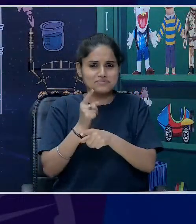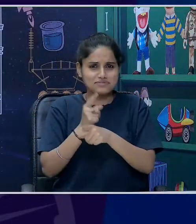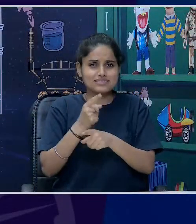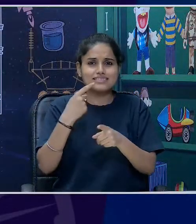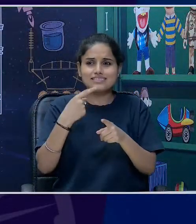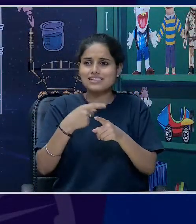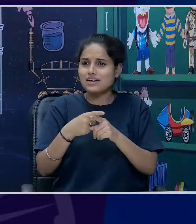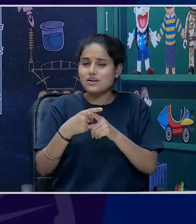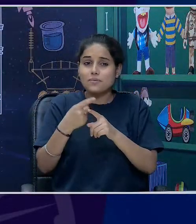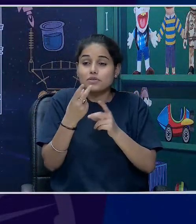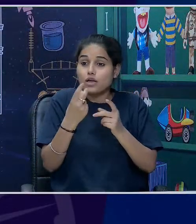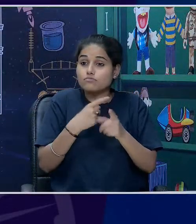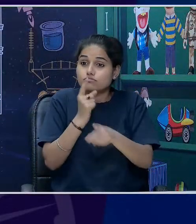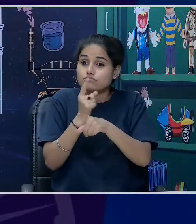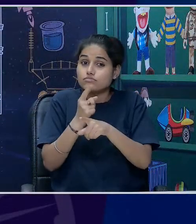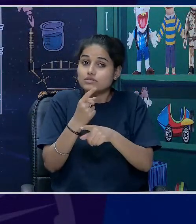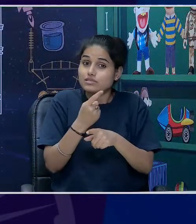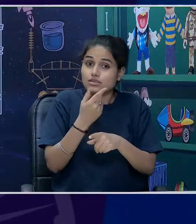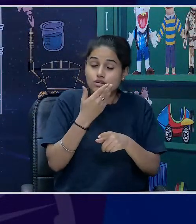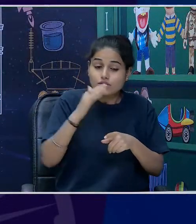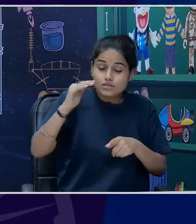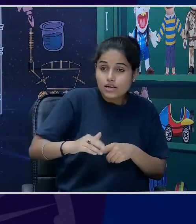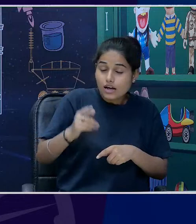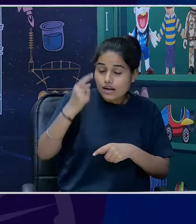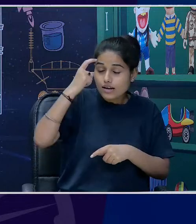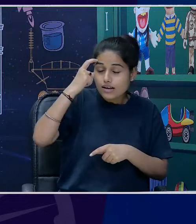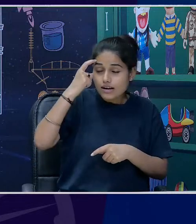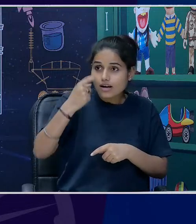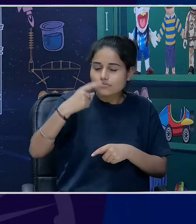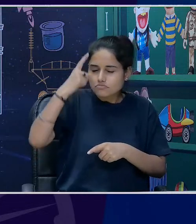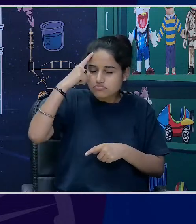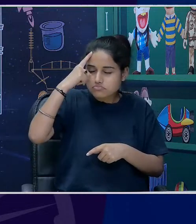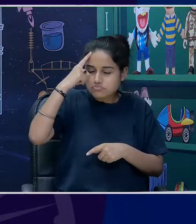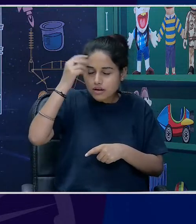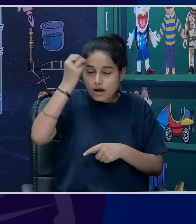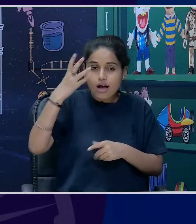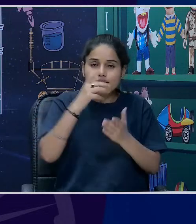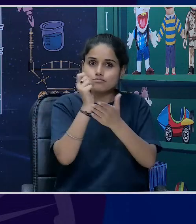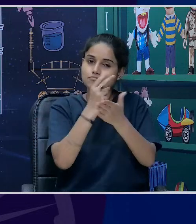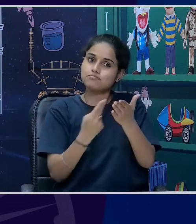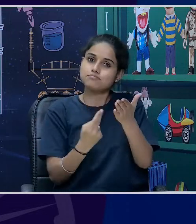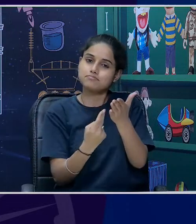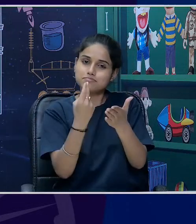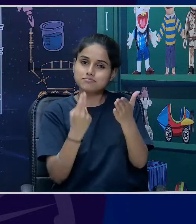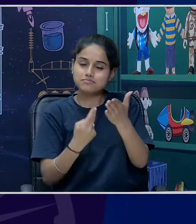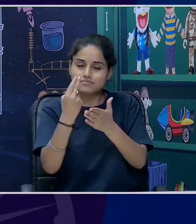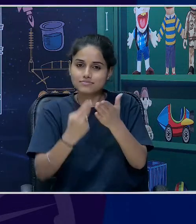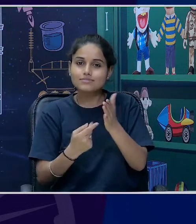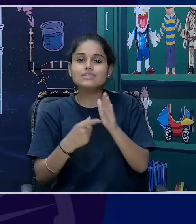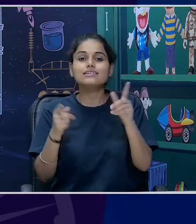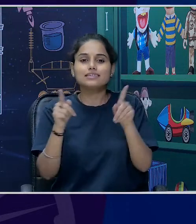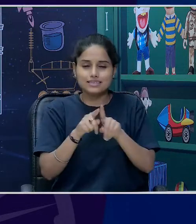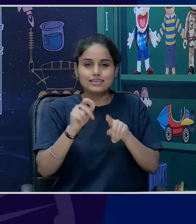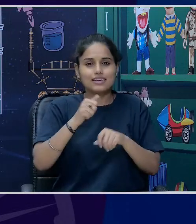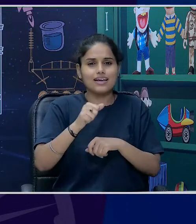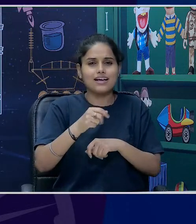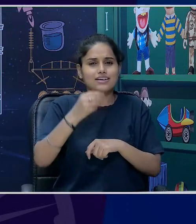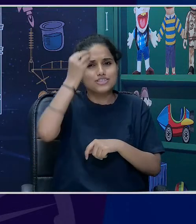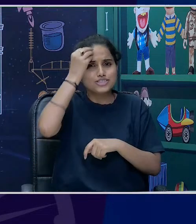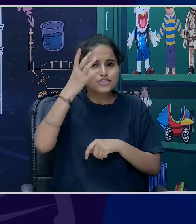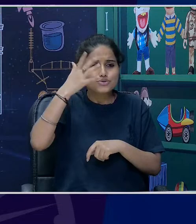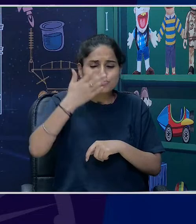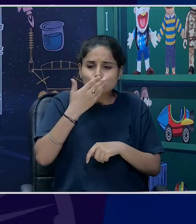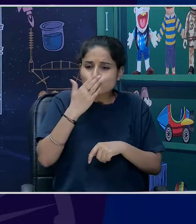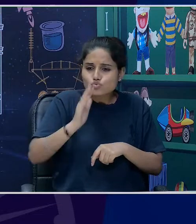of the teacher's command, the child can just imagine and draw. So this we can understand that a child follows the